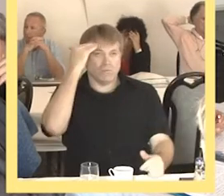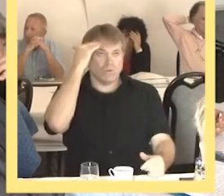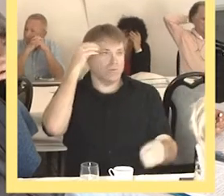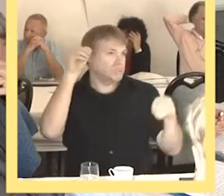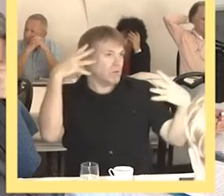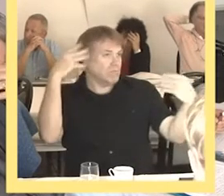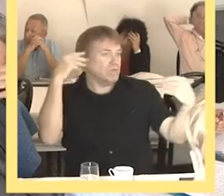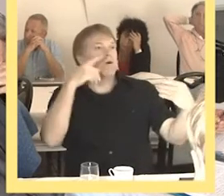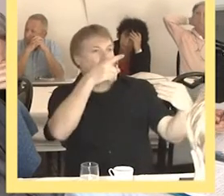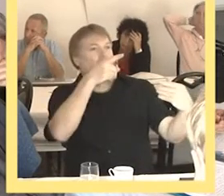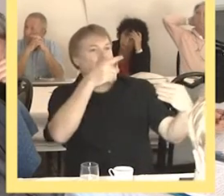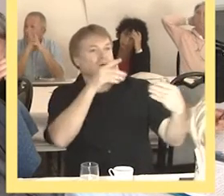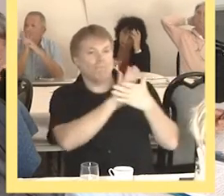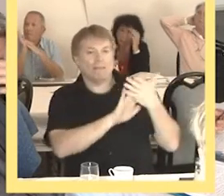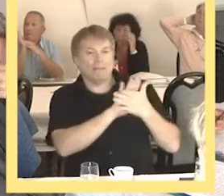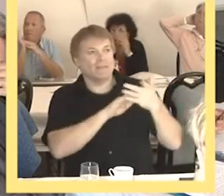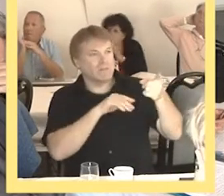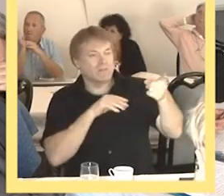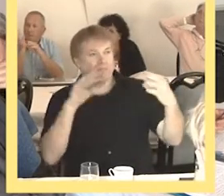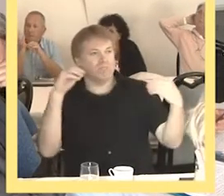shouldn't have the solution of